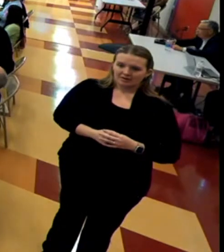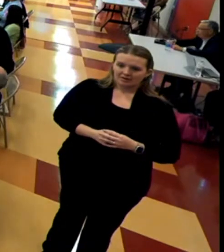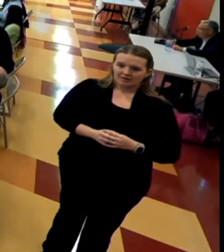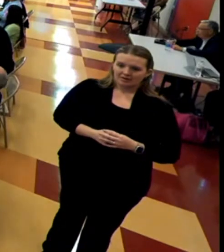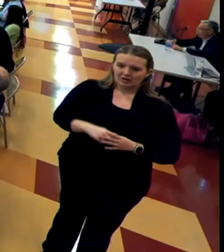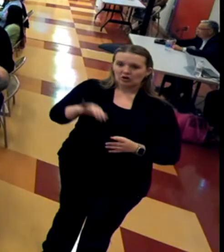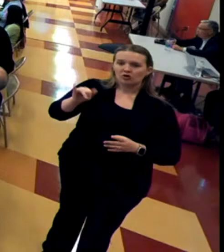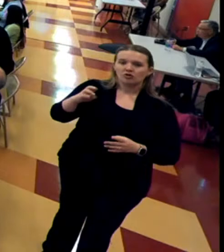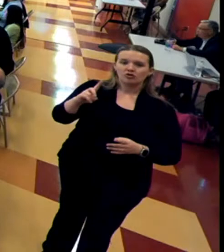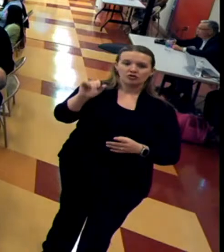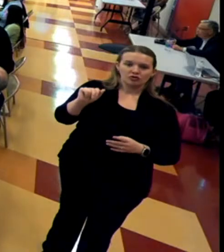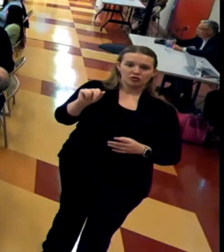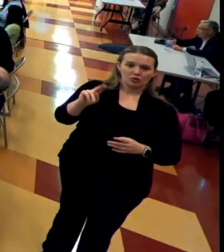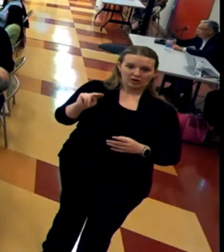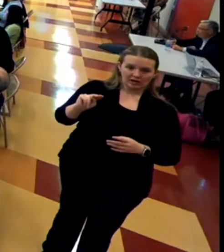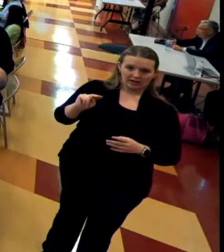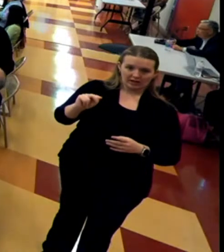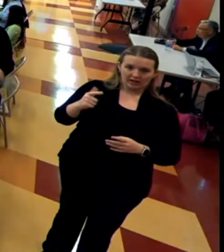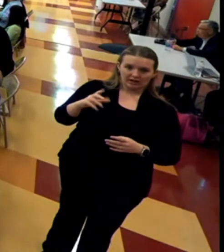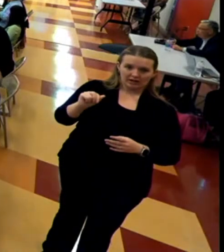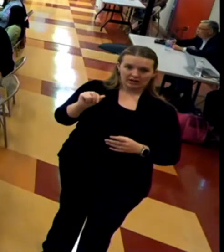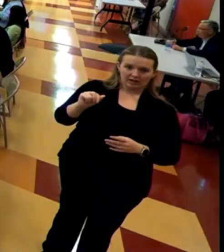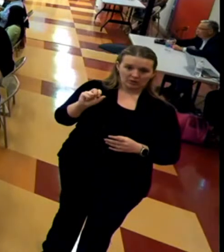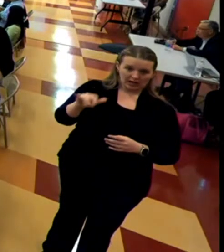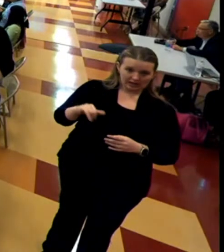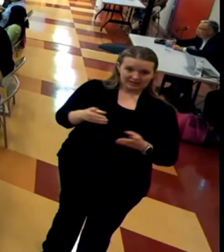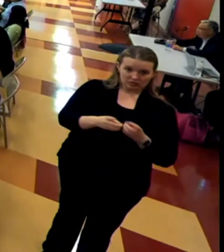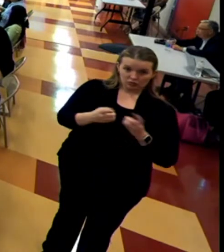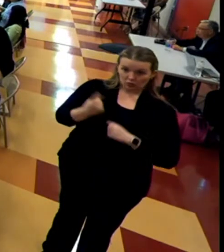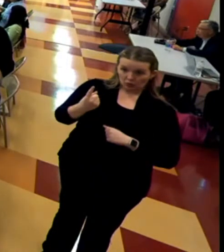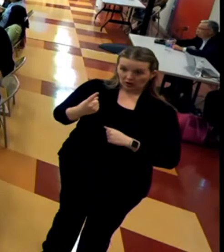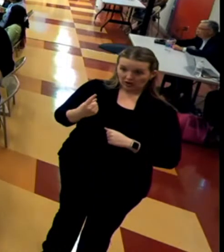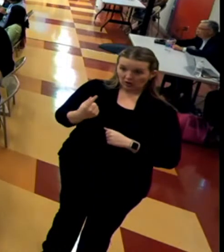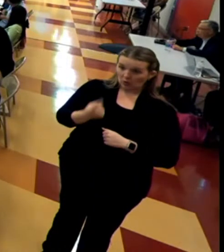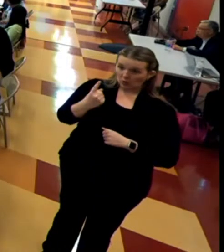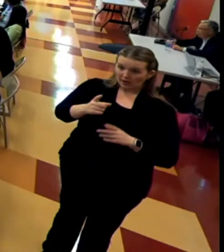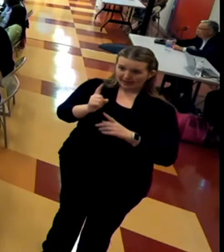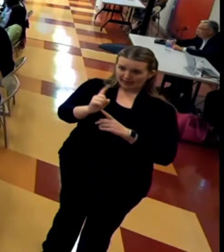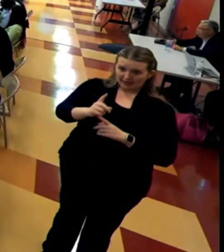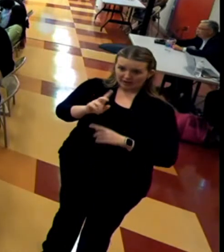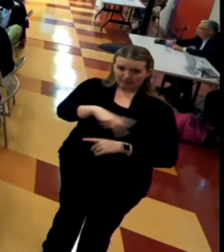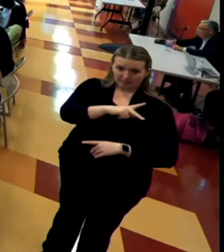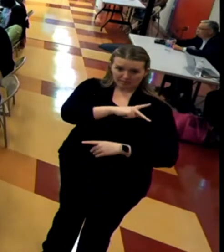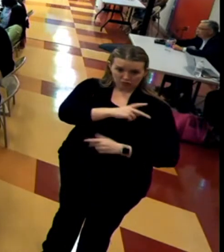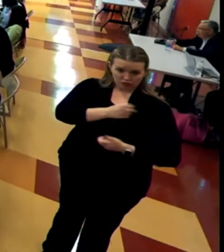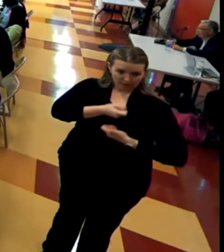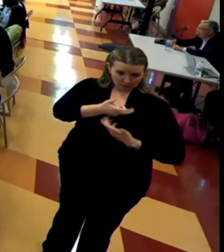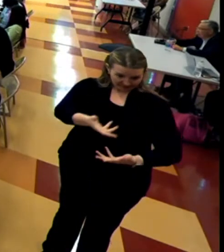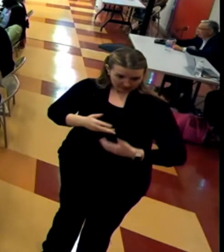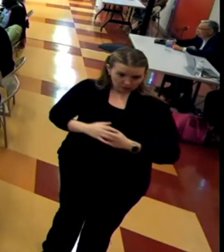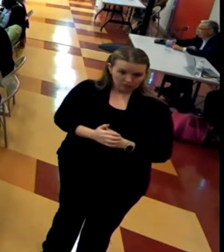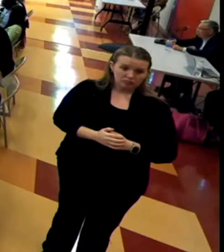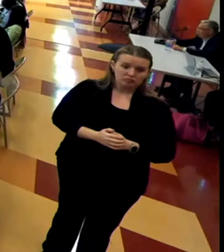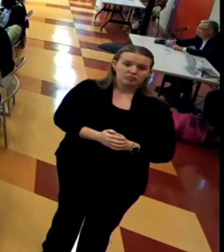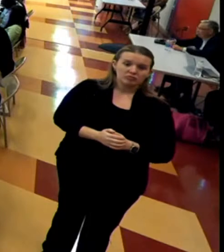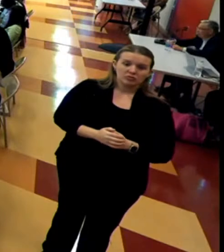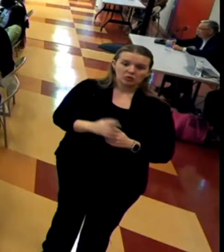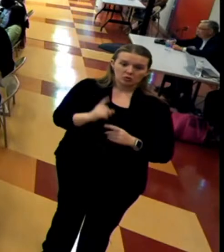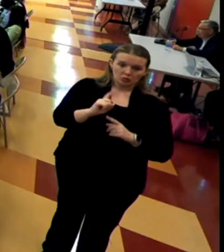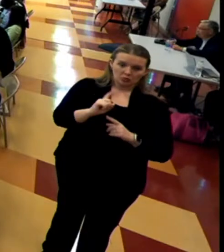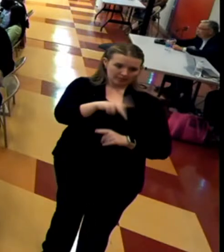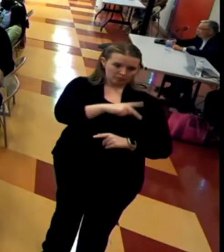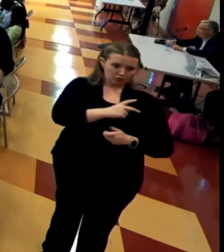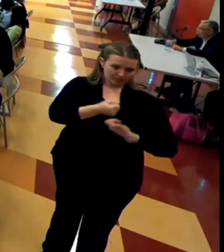Jordan Gowie, District 1. May I be recognized, Madam Chair, for a 1-minute point of personal privilege? 1 minute point of personal privilege